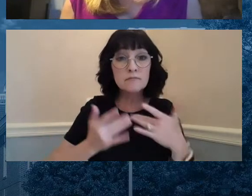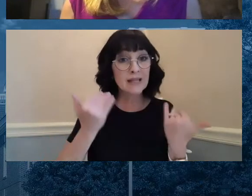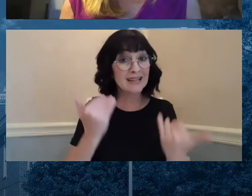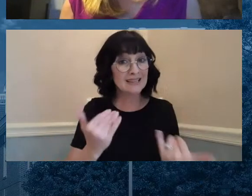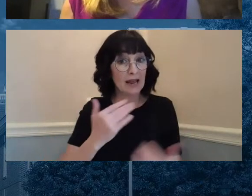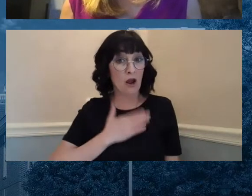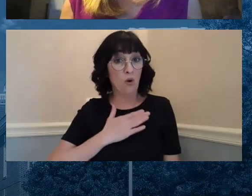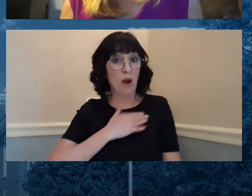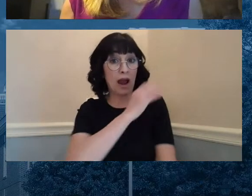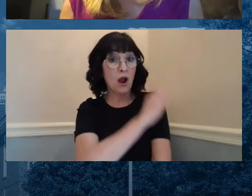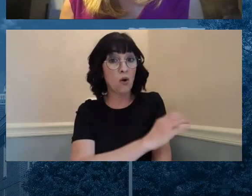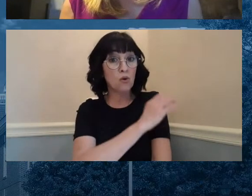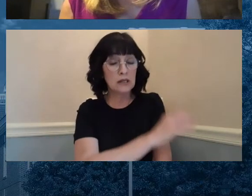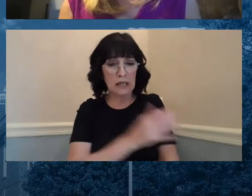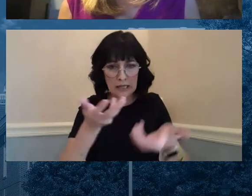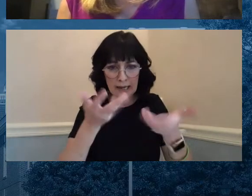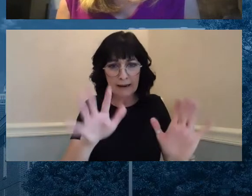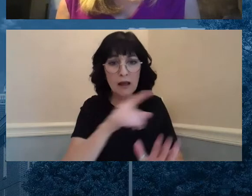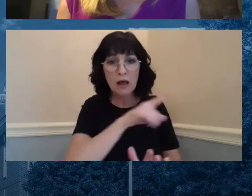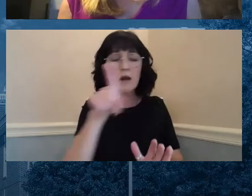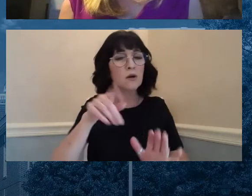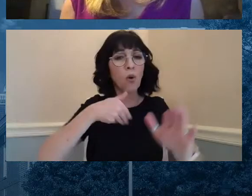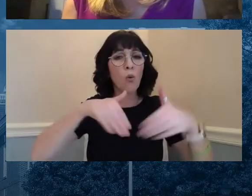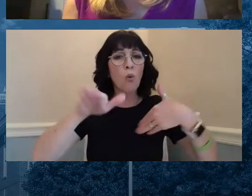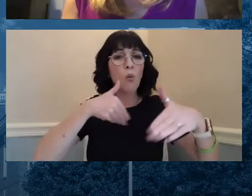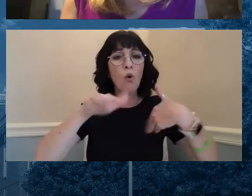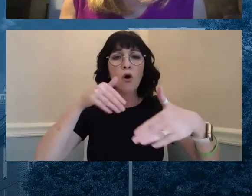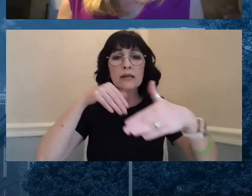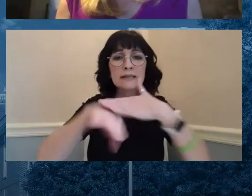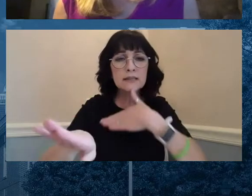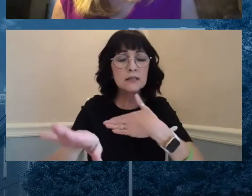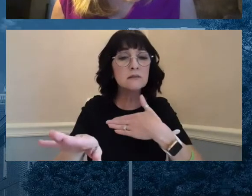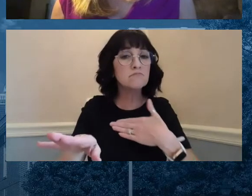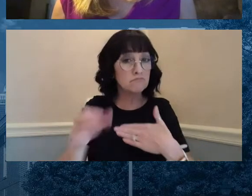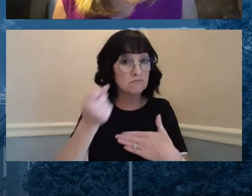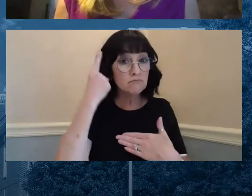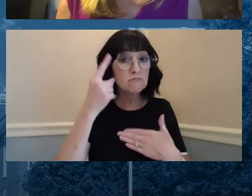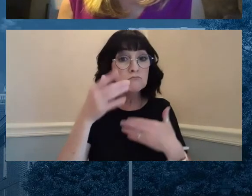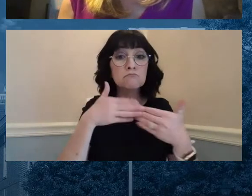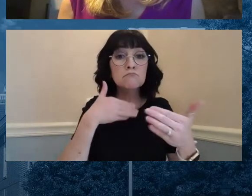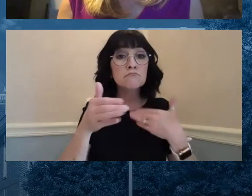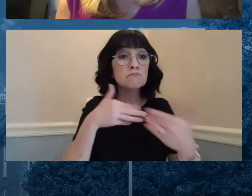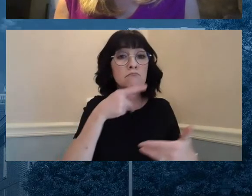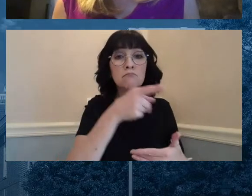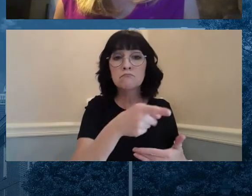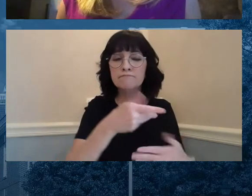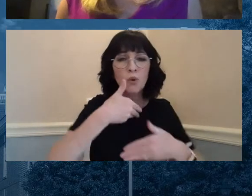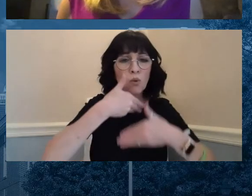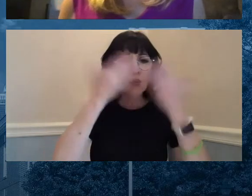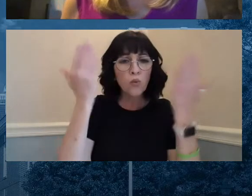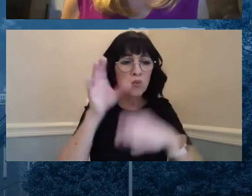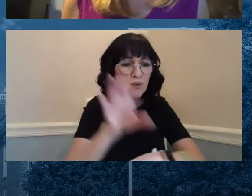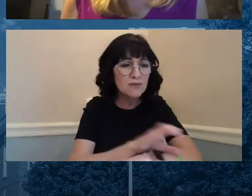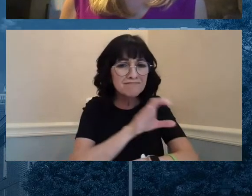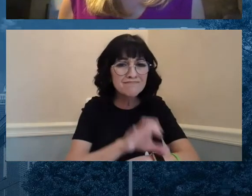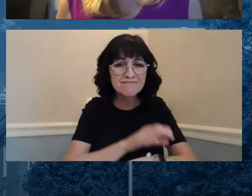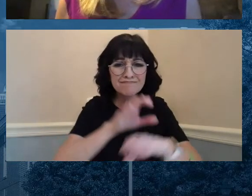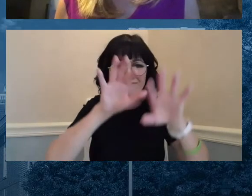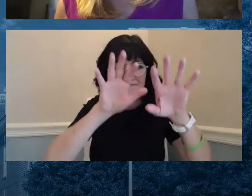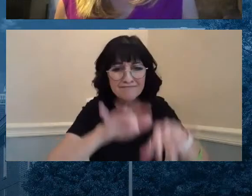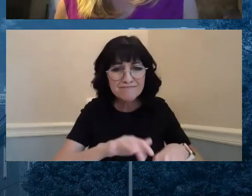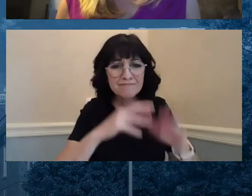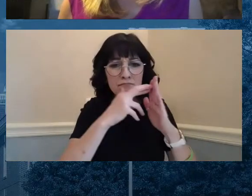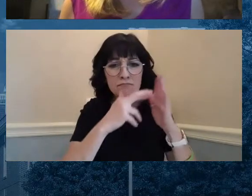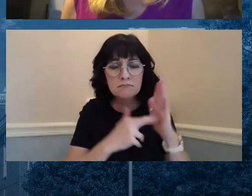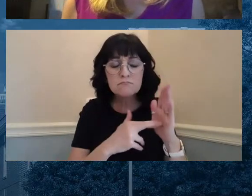appointments. So you don't need to schedule an appointment ahead of time. If you're in the vicinity of the Porter State Service Center